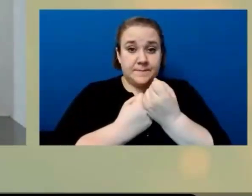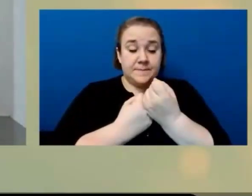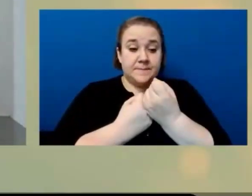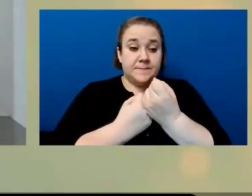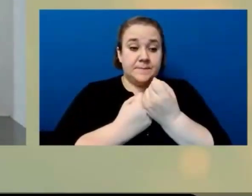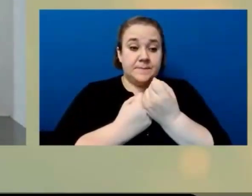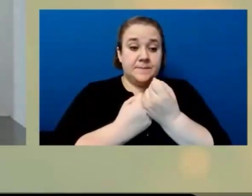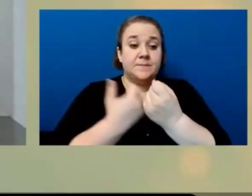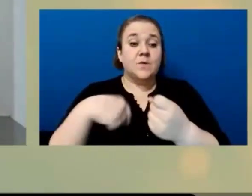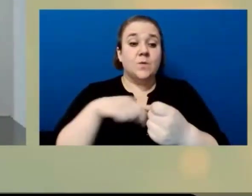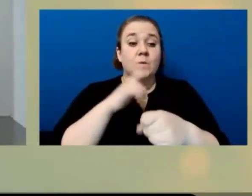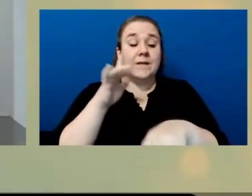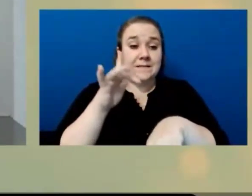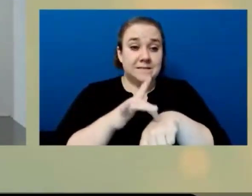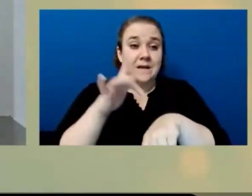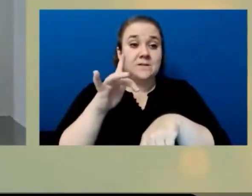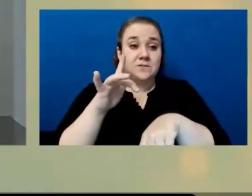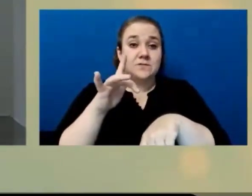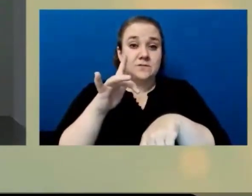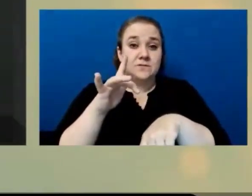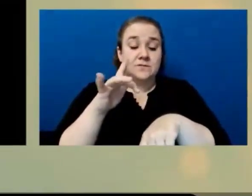Everything depends.